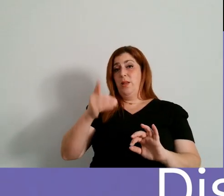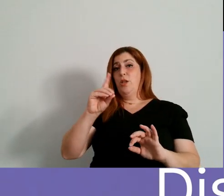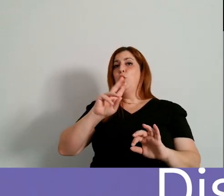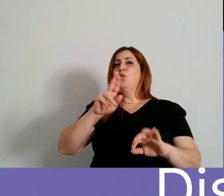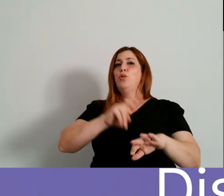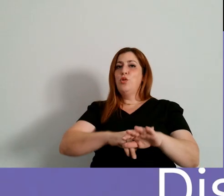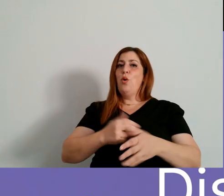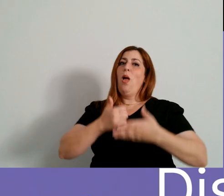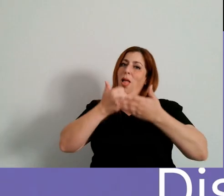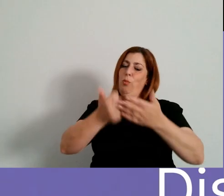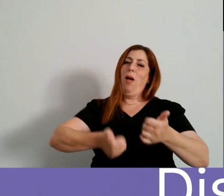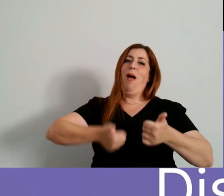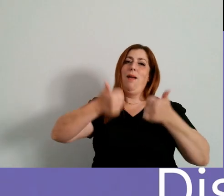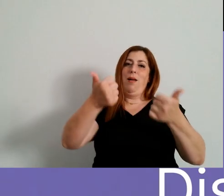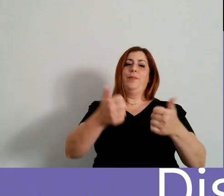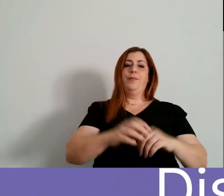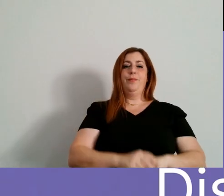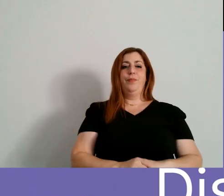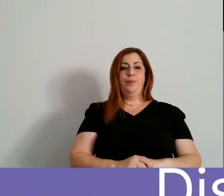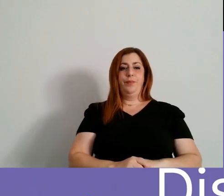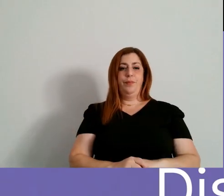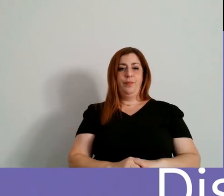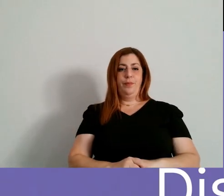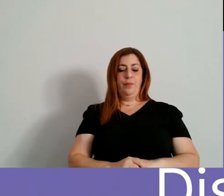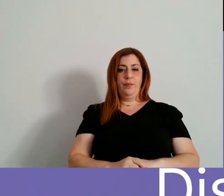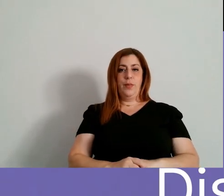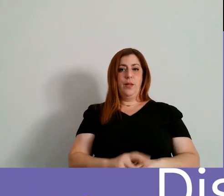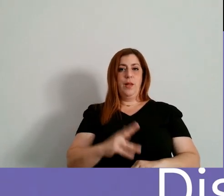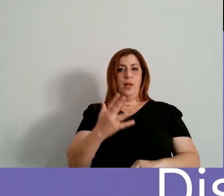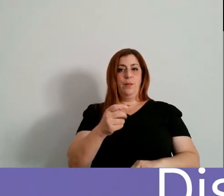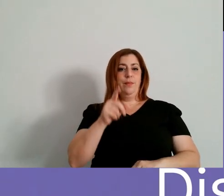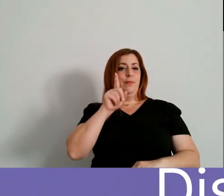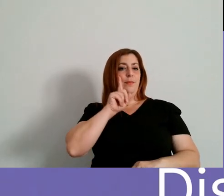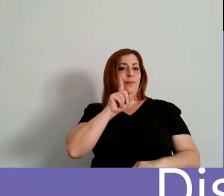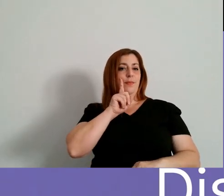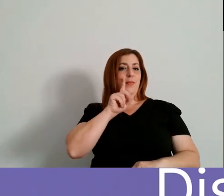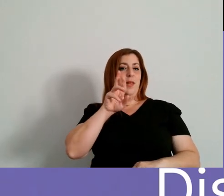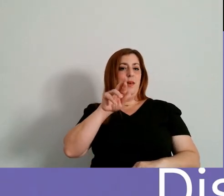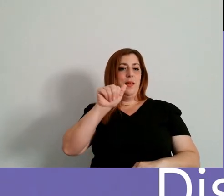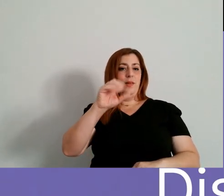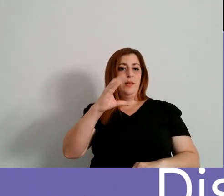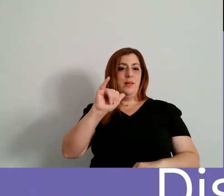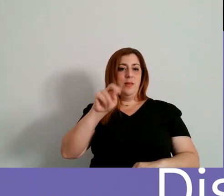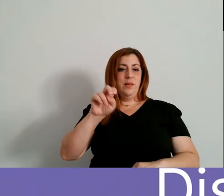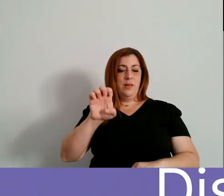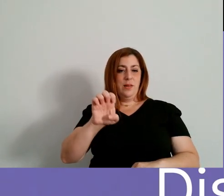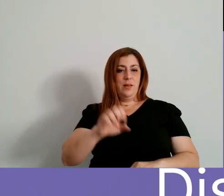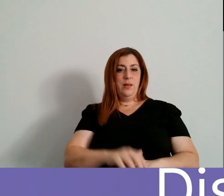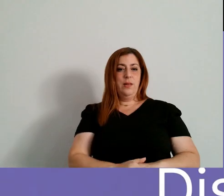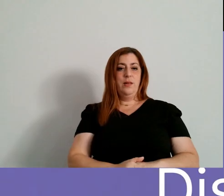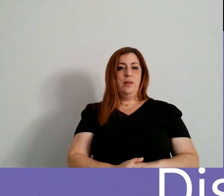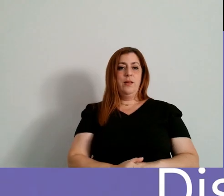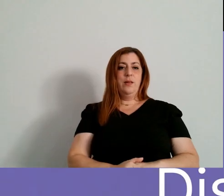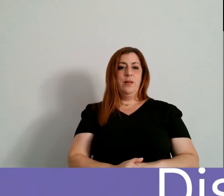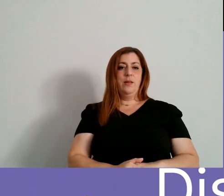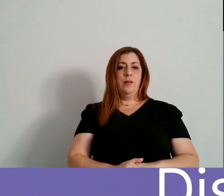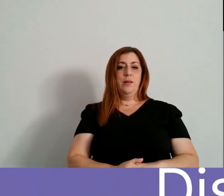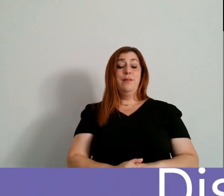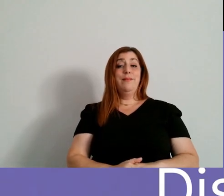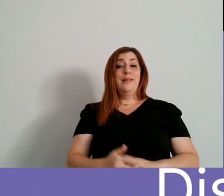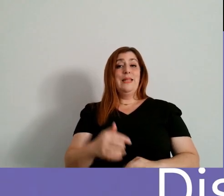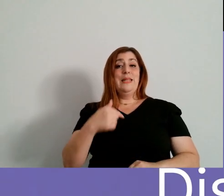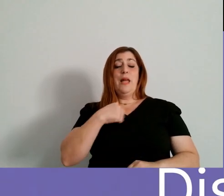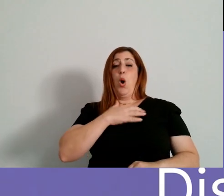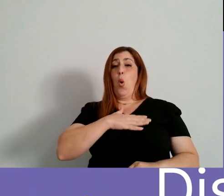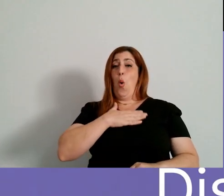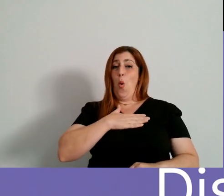better on that aspect. Then we have Racine. So I teach at a local vocational school too. Sometimes it feels that